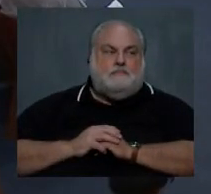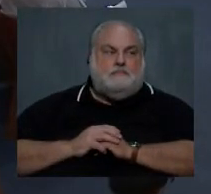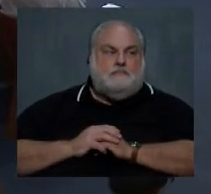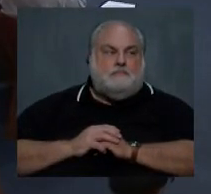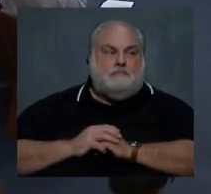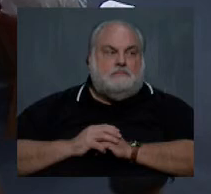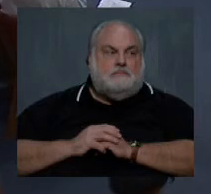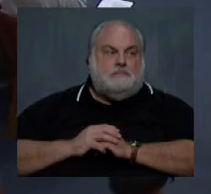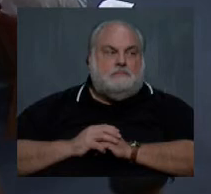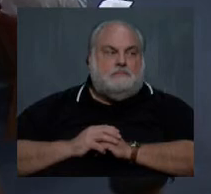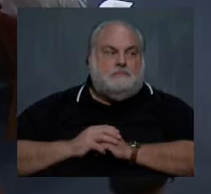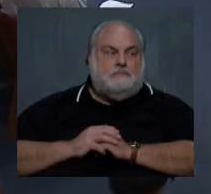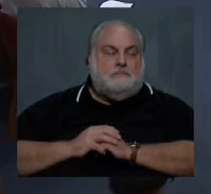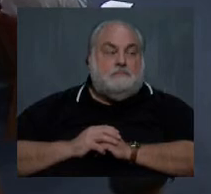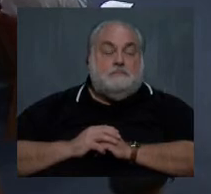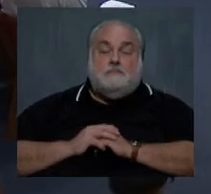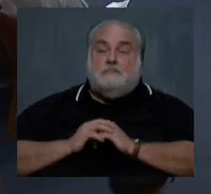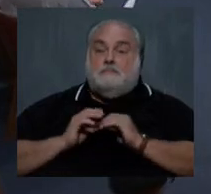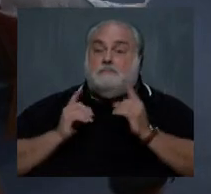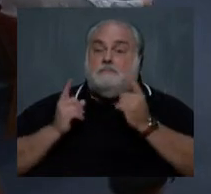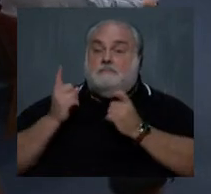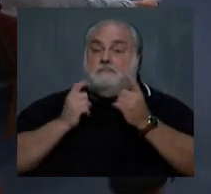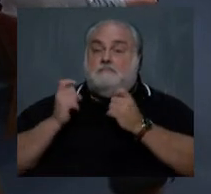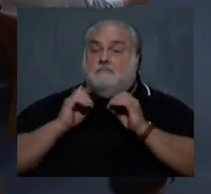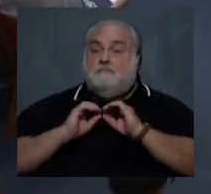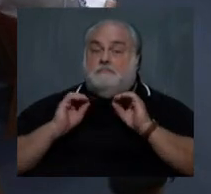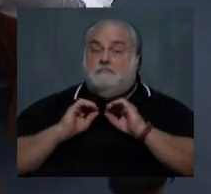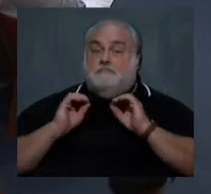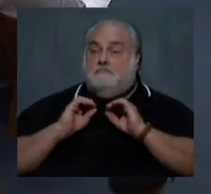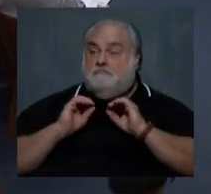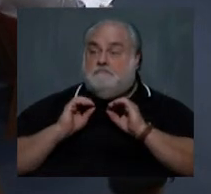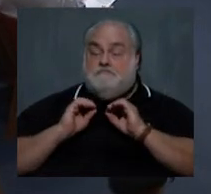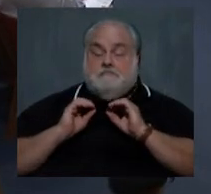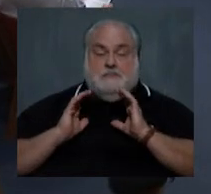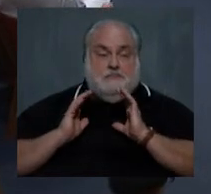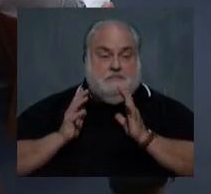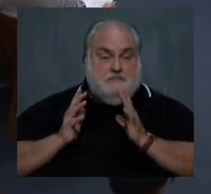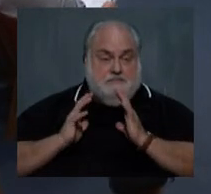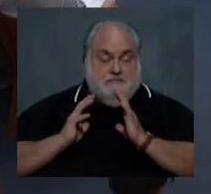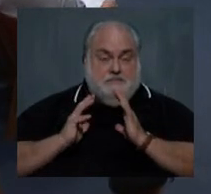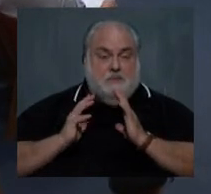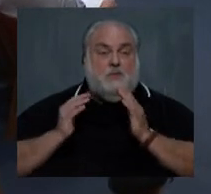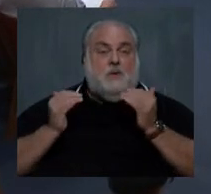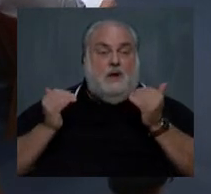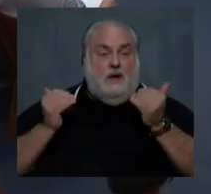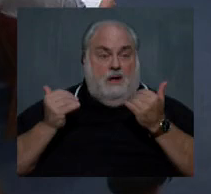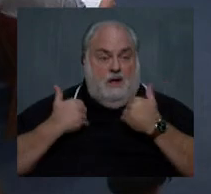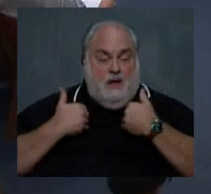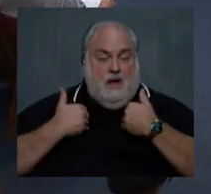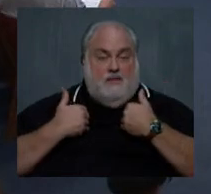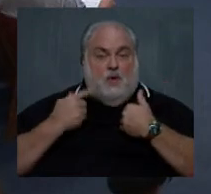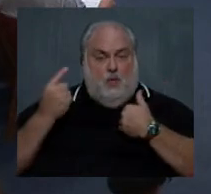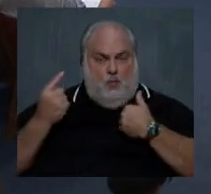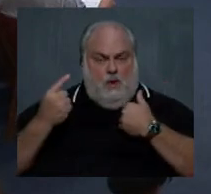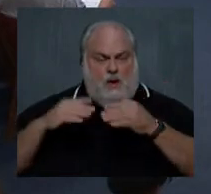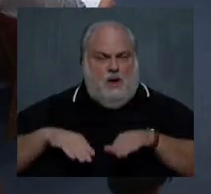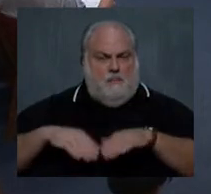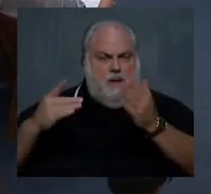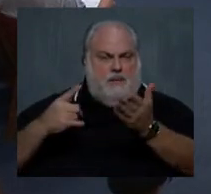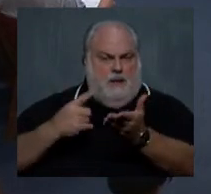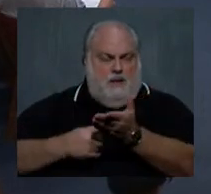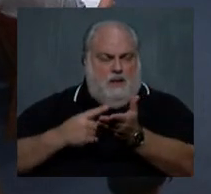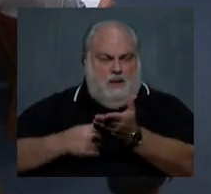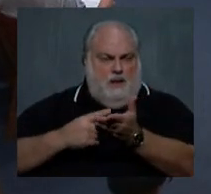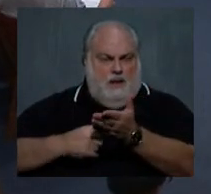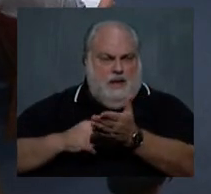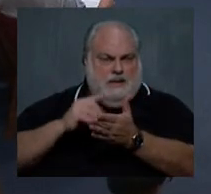Okay, if there are no other questions on the ordinances, then we have a public hearing